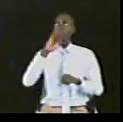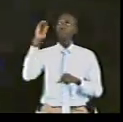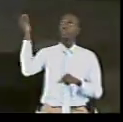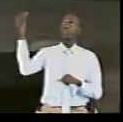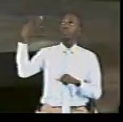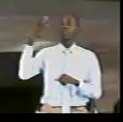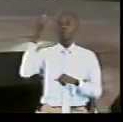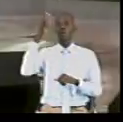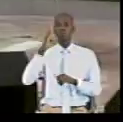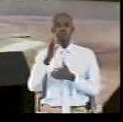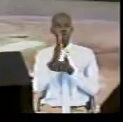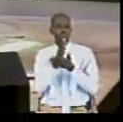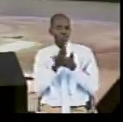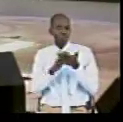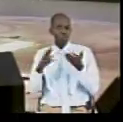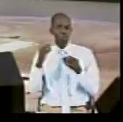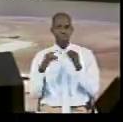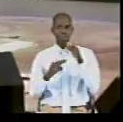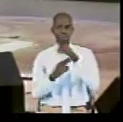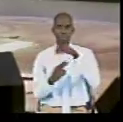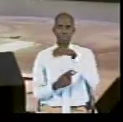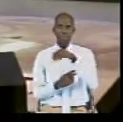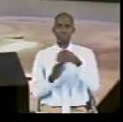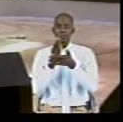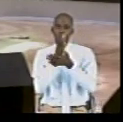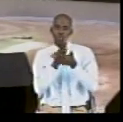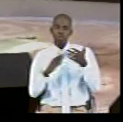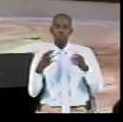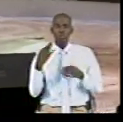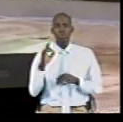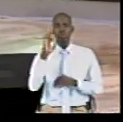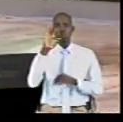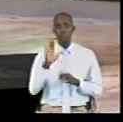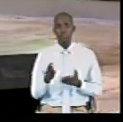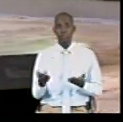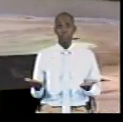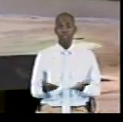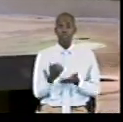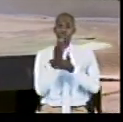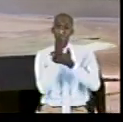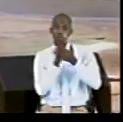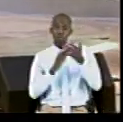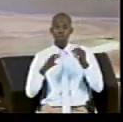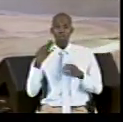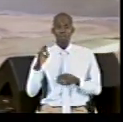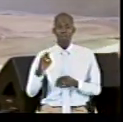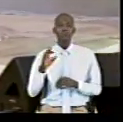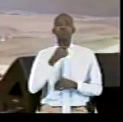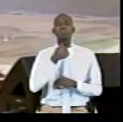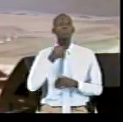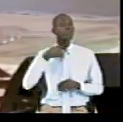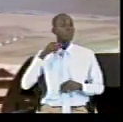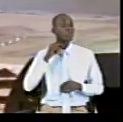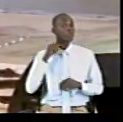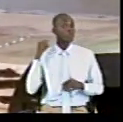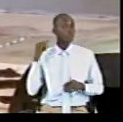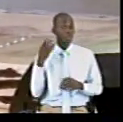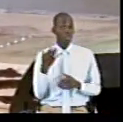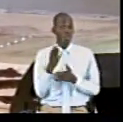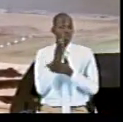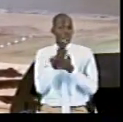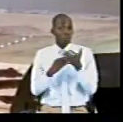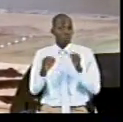pillars there, some of the preachers there, some of the pastors there, some of the people there that